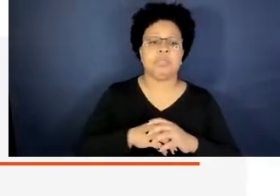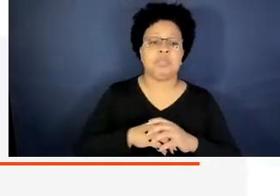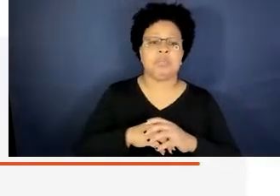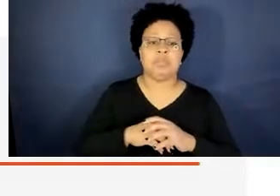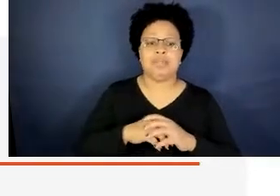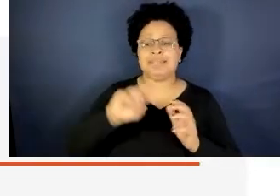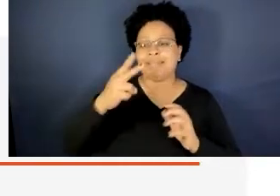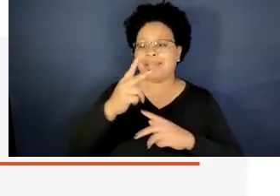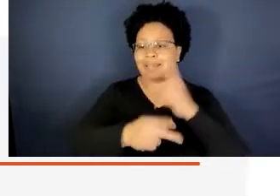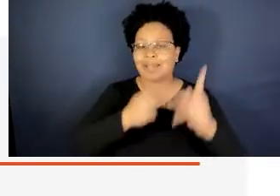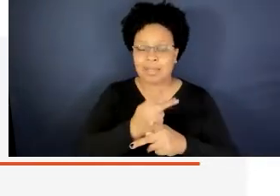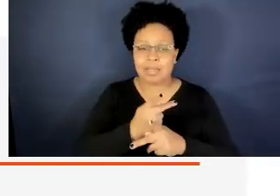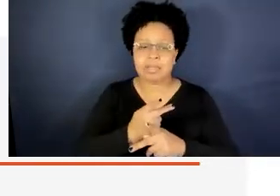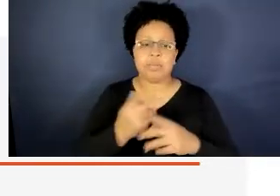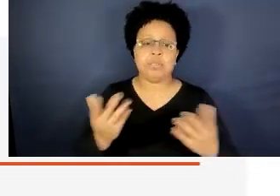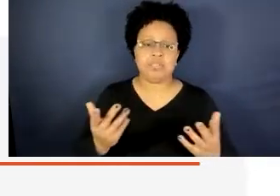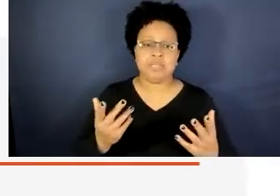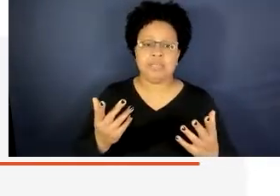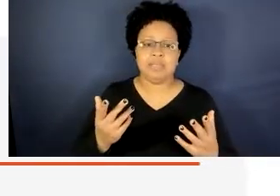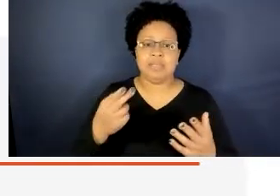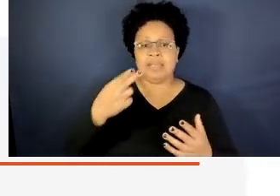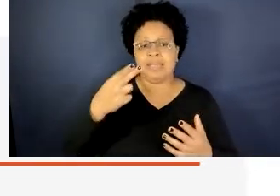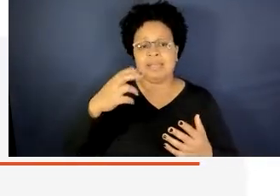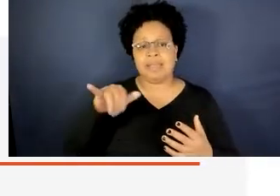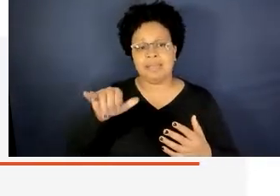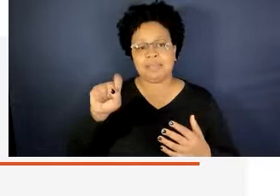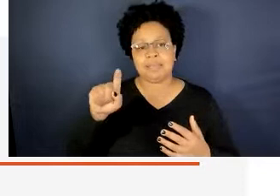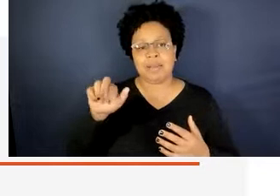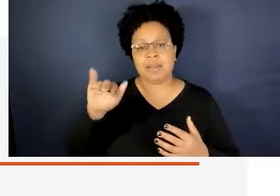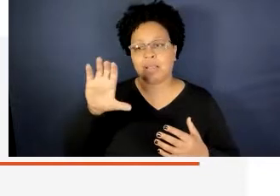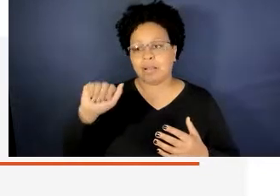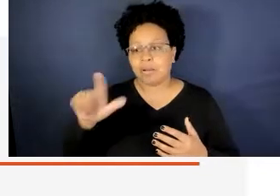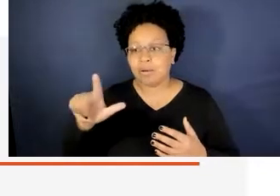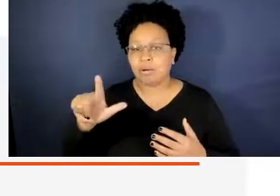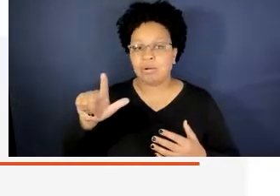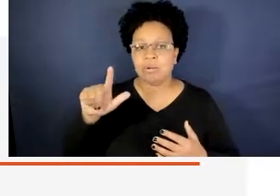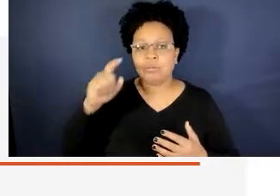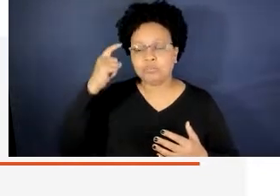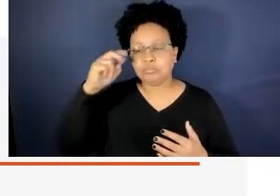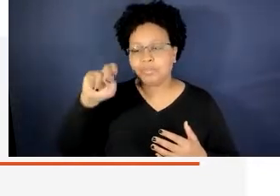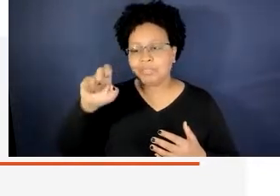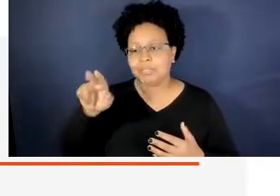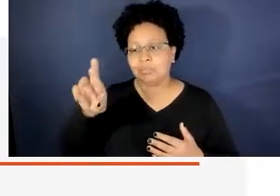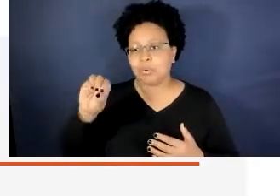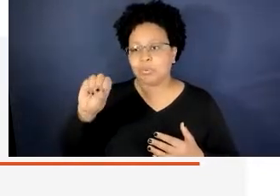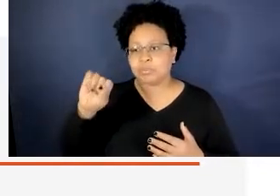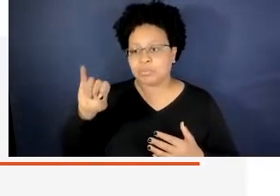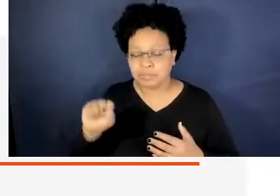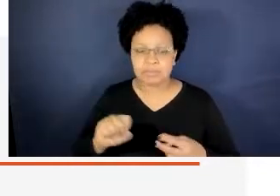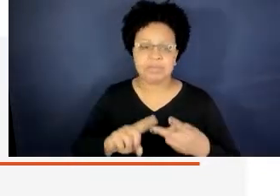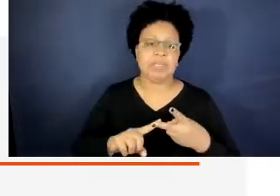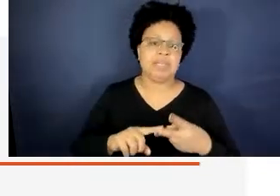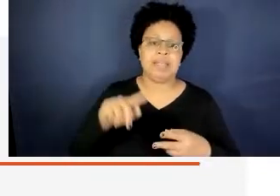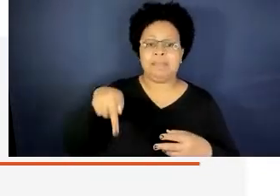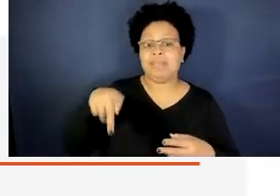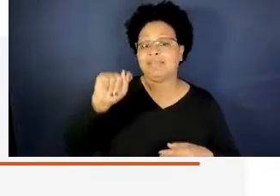historical neurosis. Then the 3rd edition, and then we got PTSD, 94